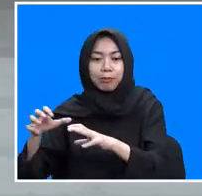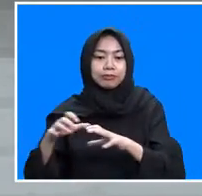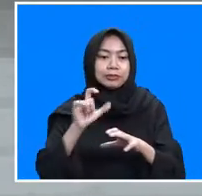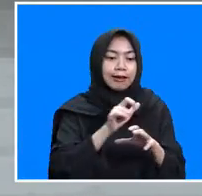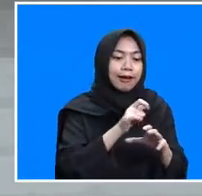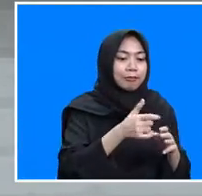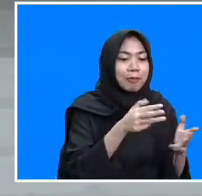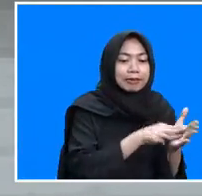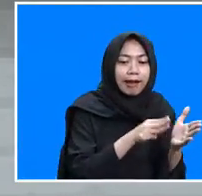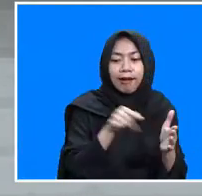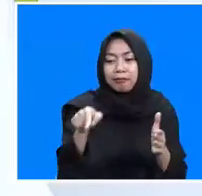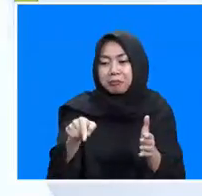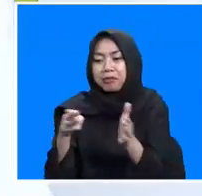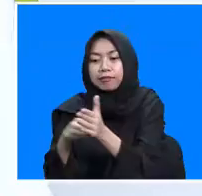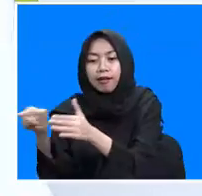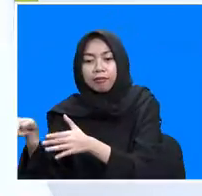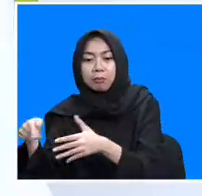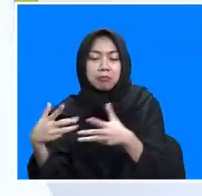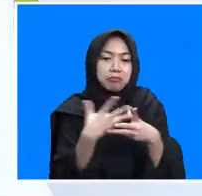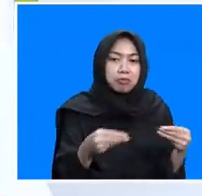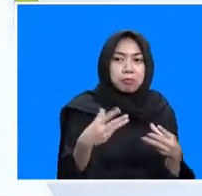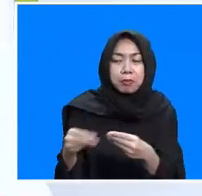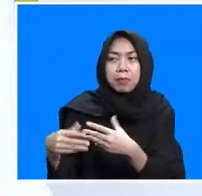to tackle the issue there.